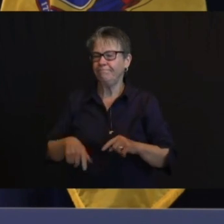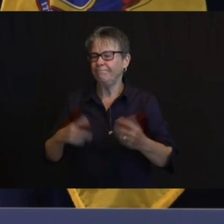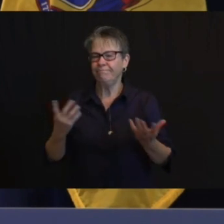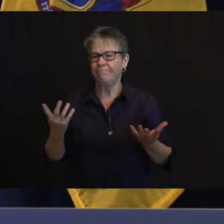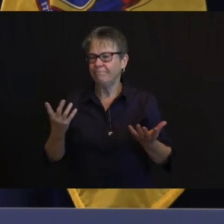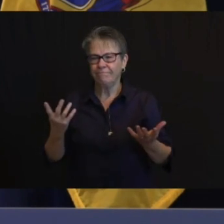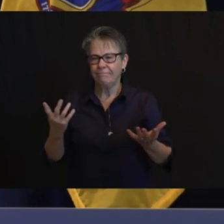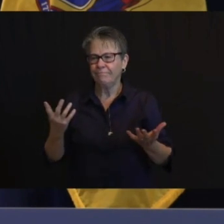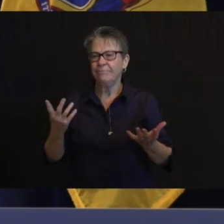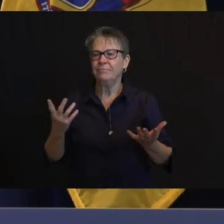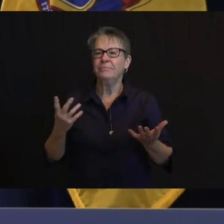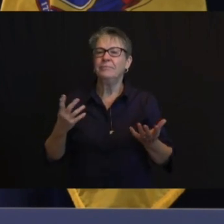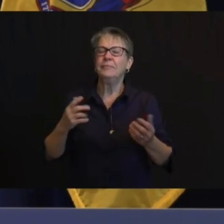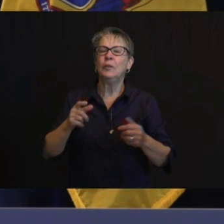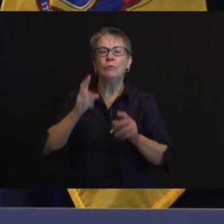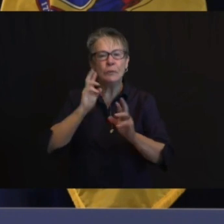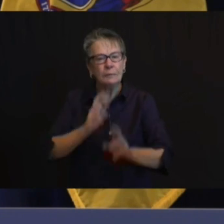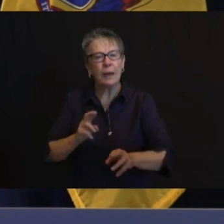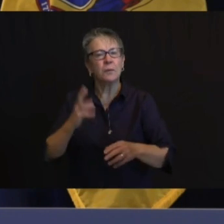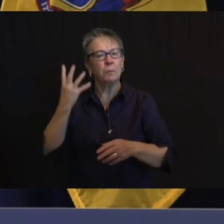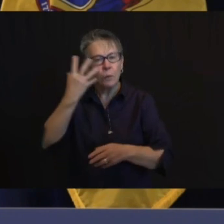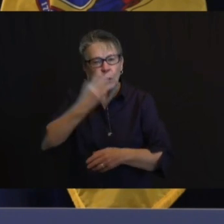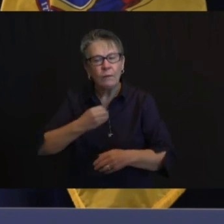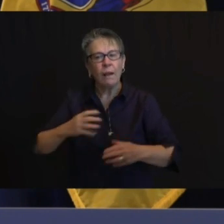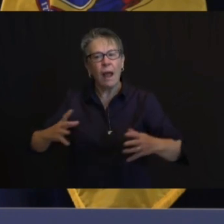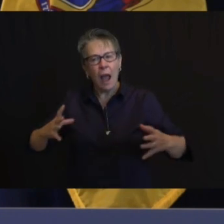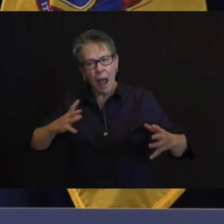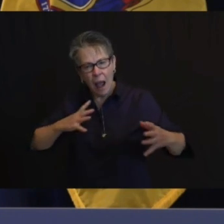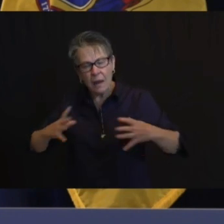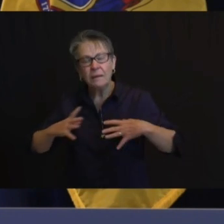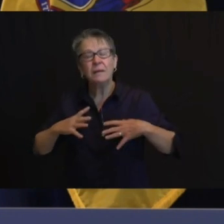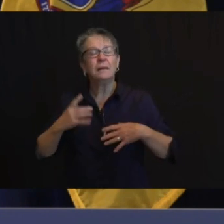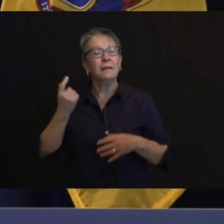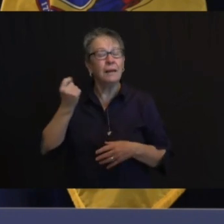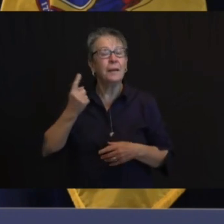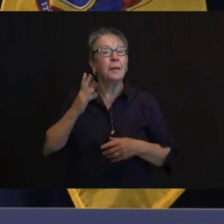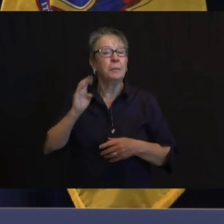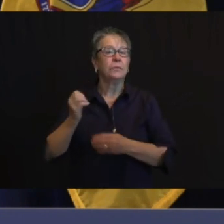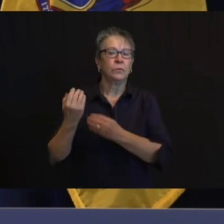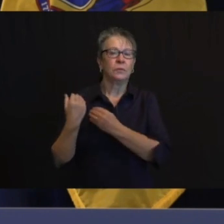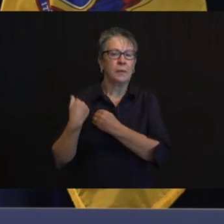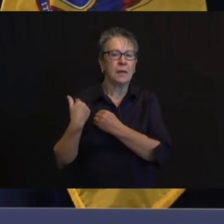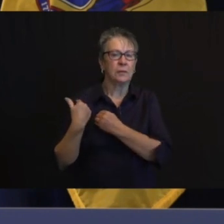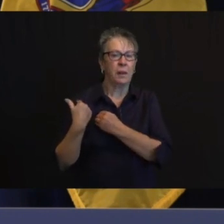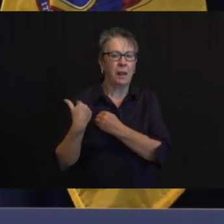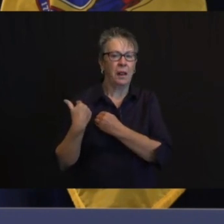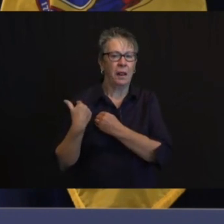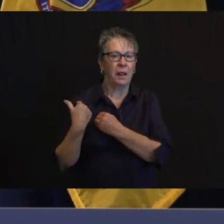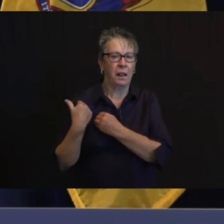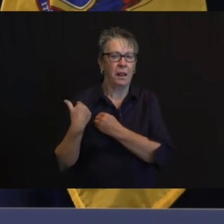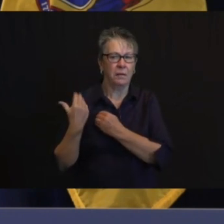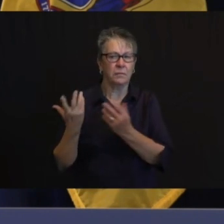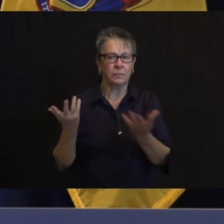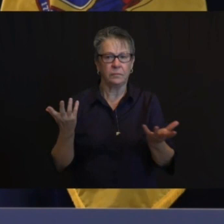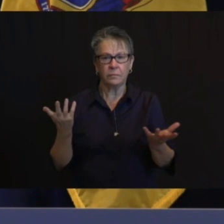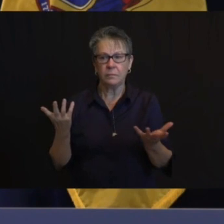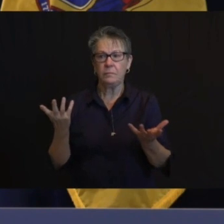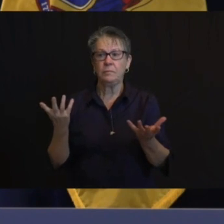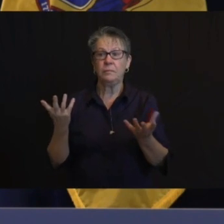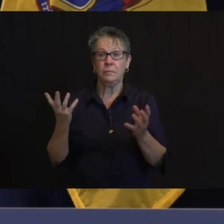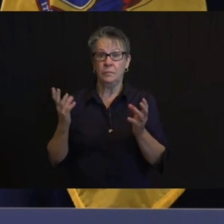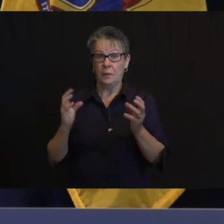holiday, but do it responsibly. We have got, particularly the number of people together